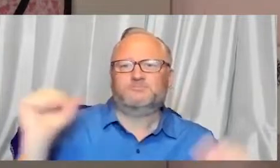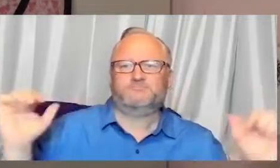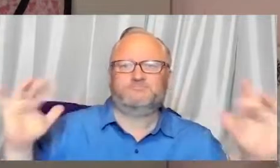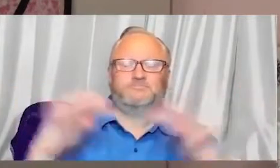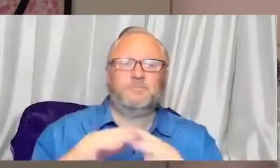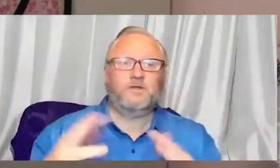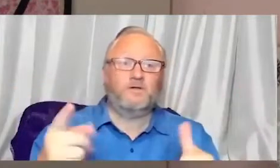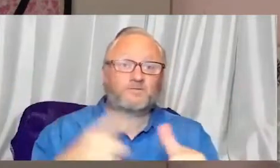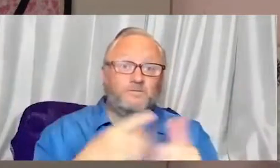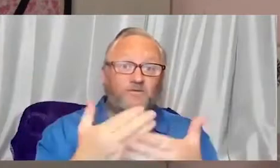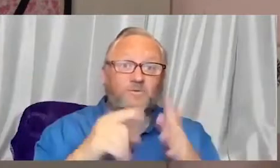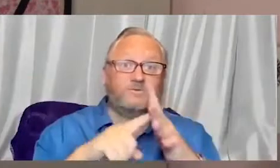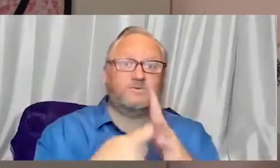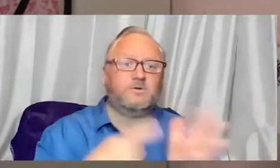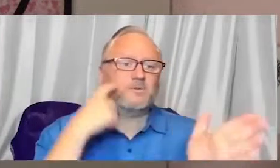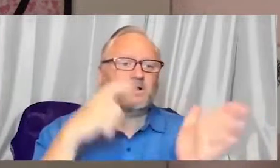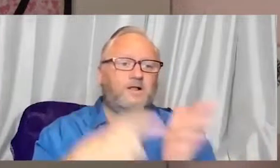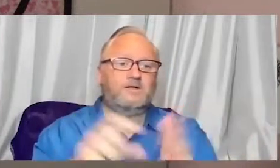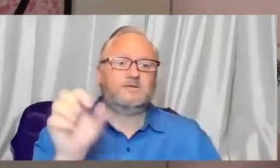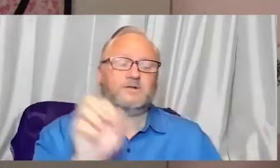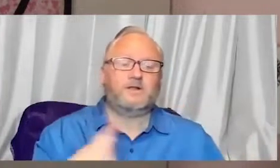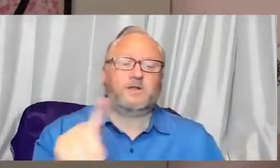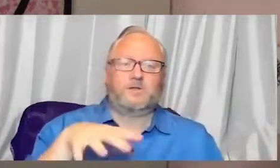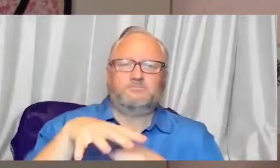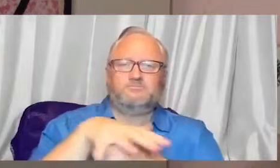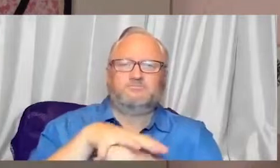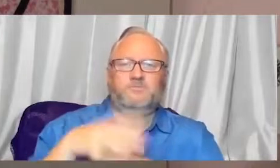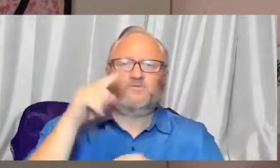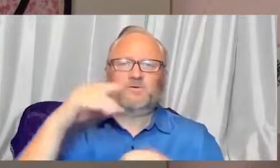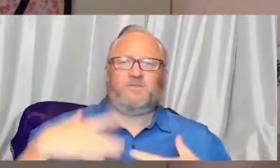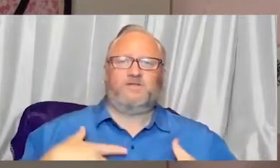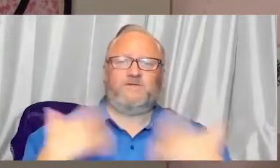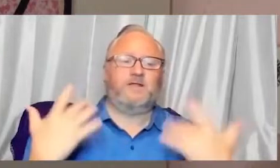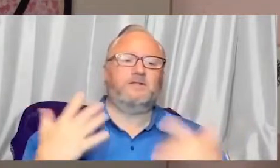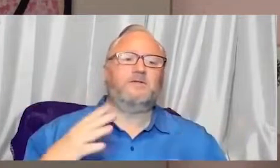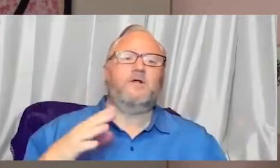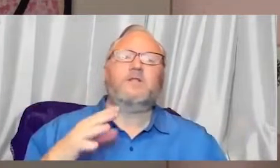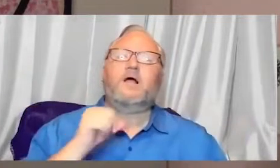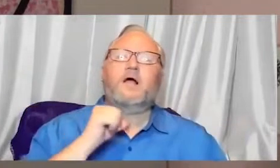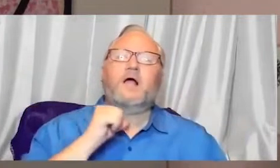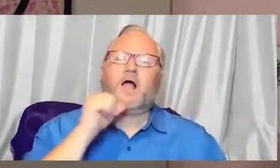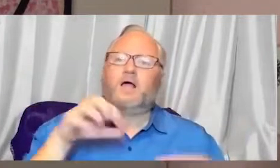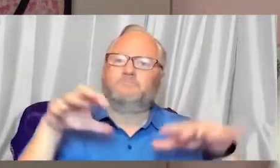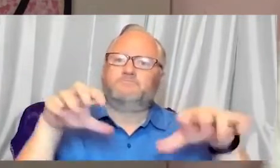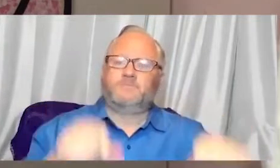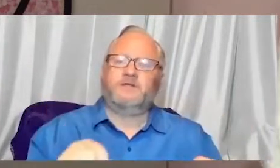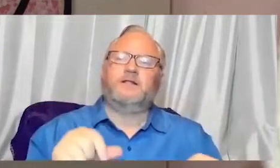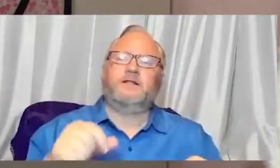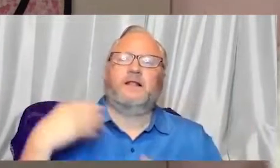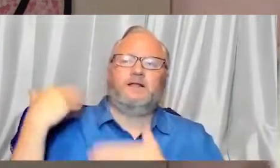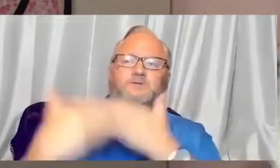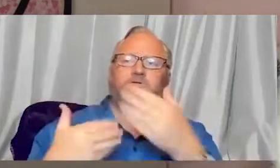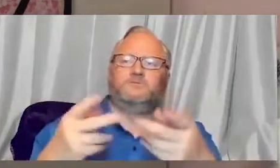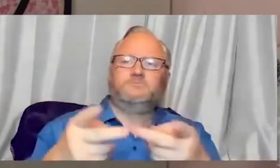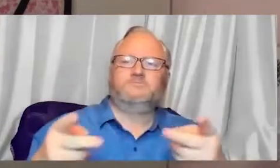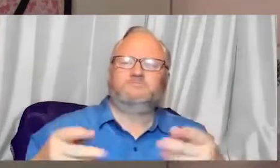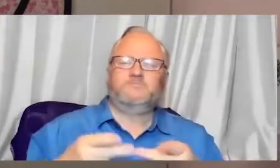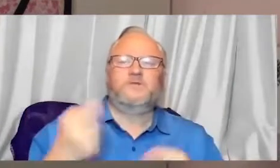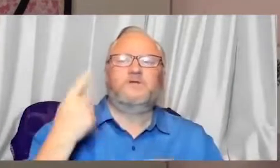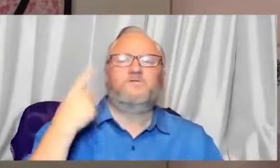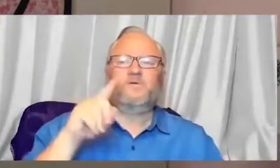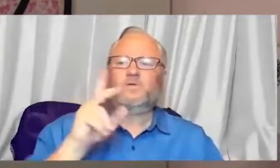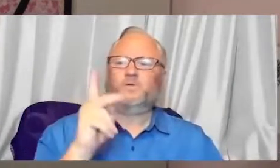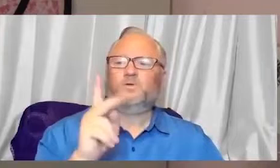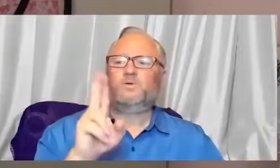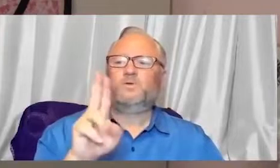like to acknowledge that San Diego, the geographic site of this event, is located on the unceded ancestral lands of the Kumeyaay people. This is the